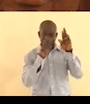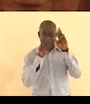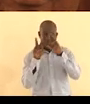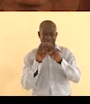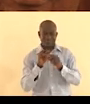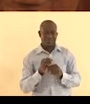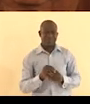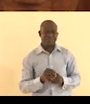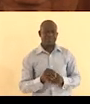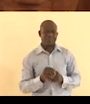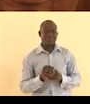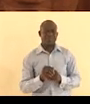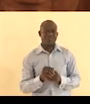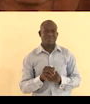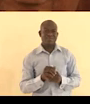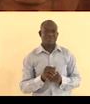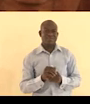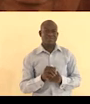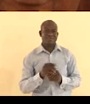Vision.